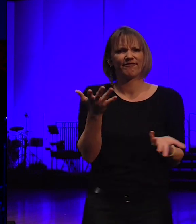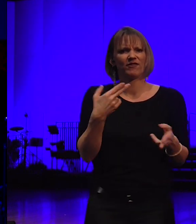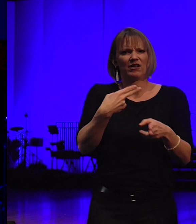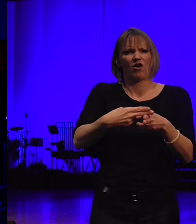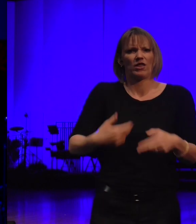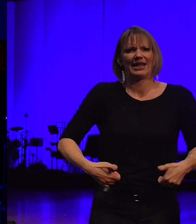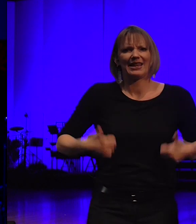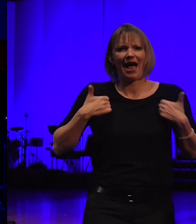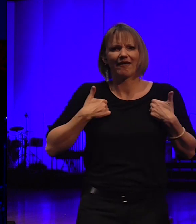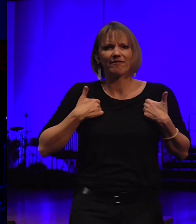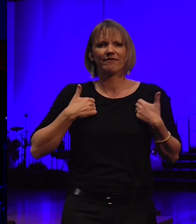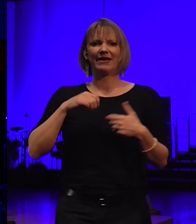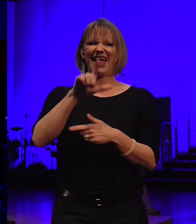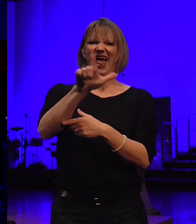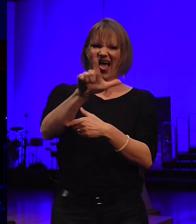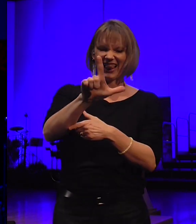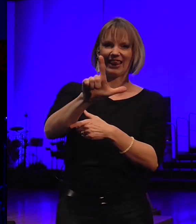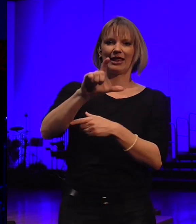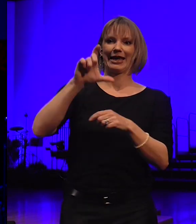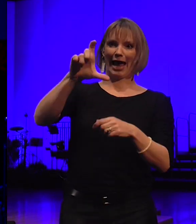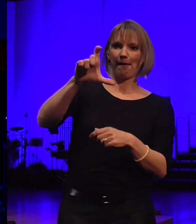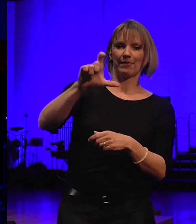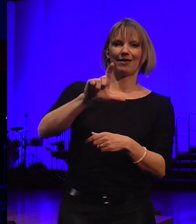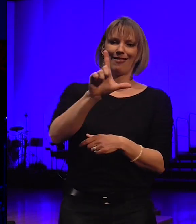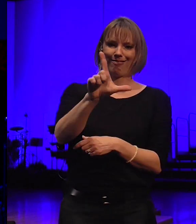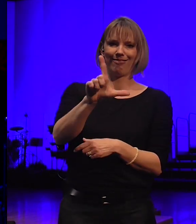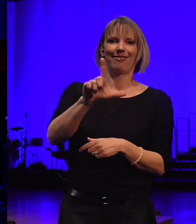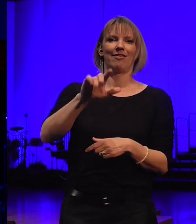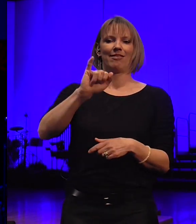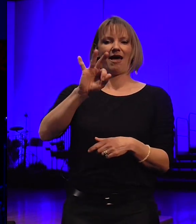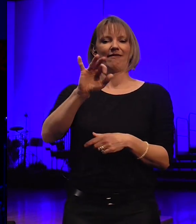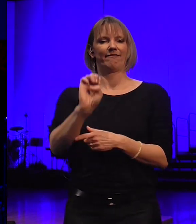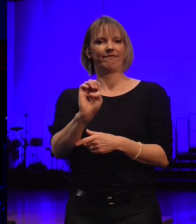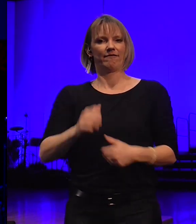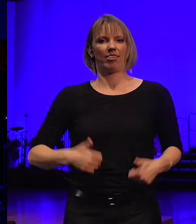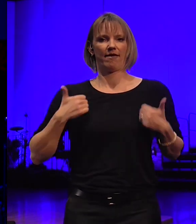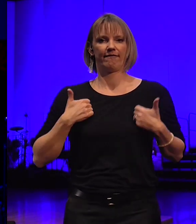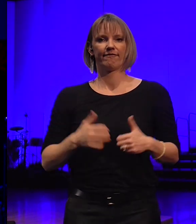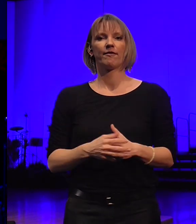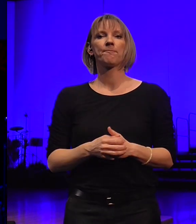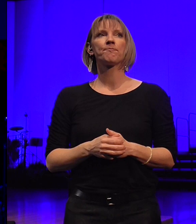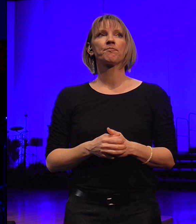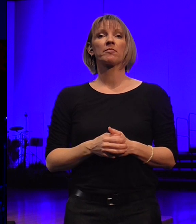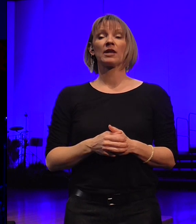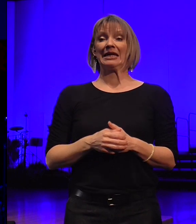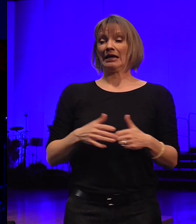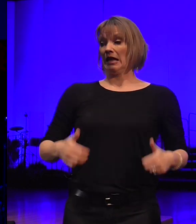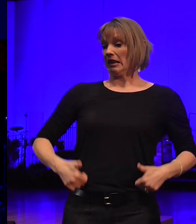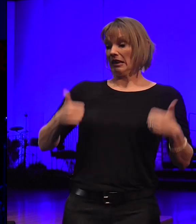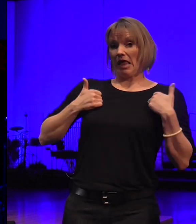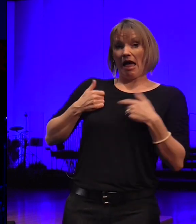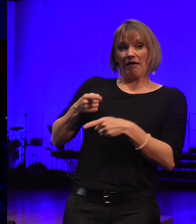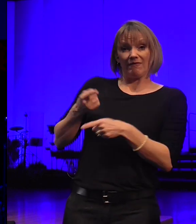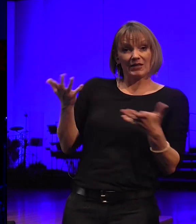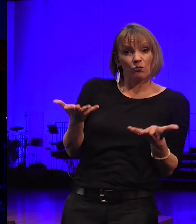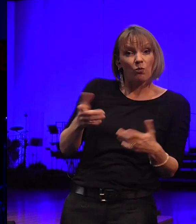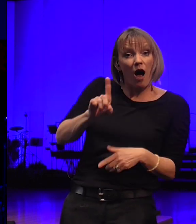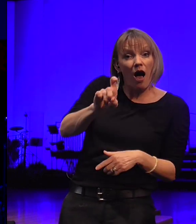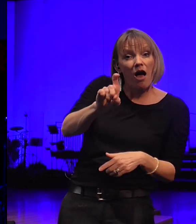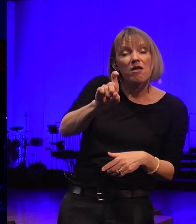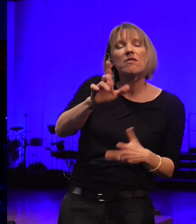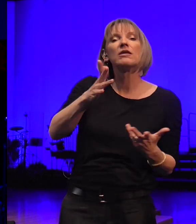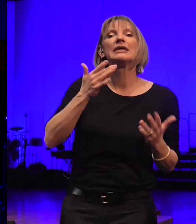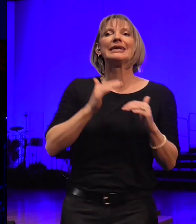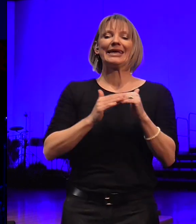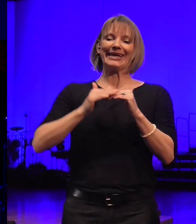life. Capital L, life. And he would say, what is this life? It is